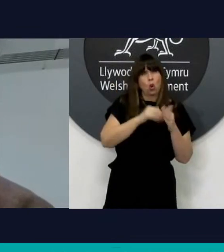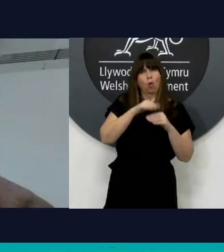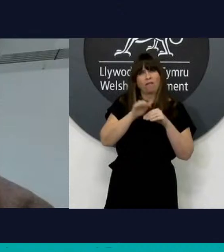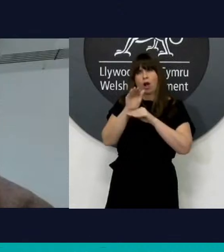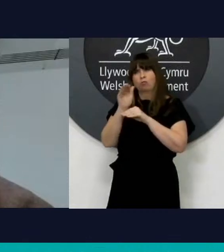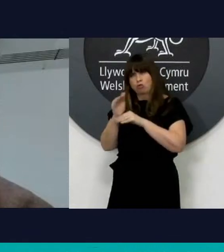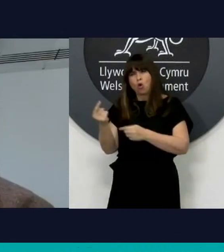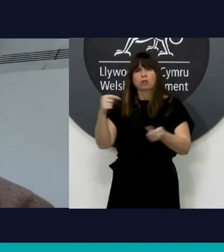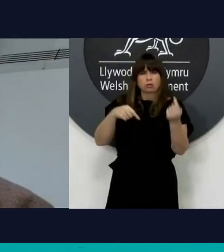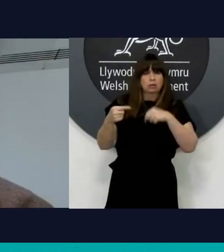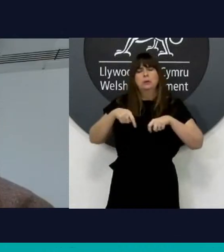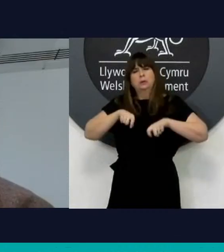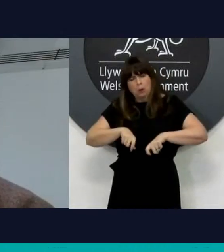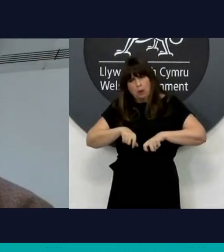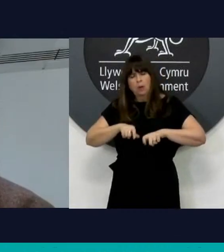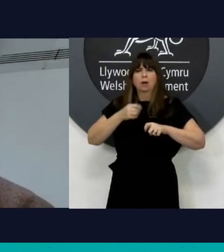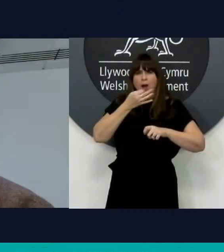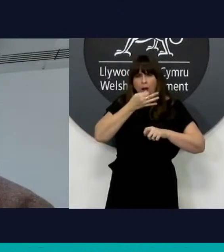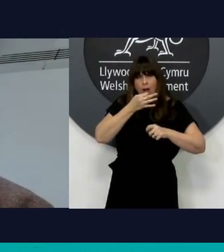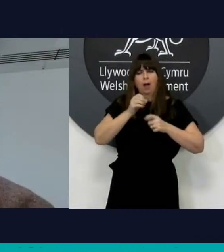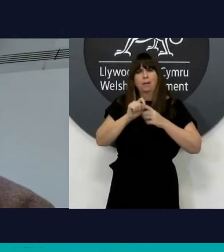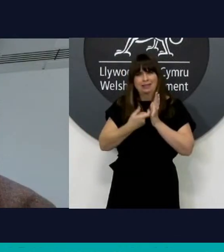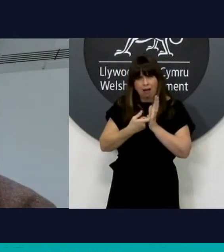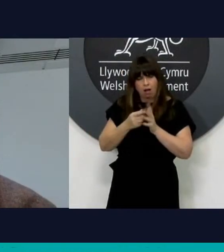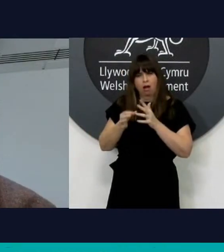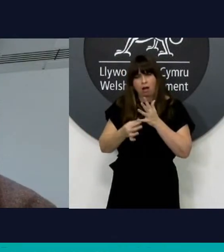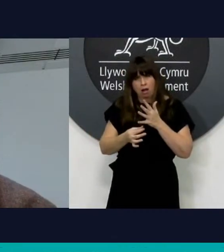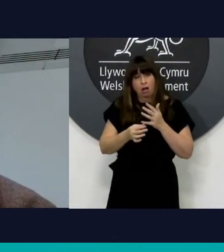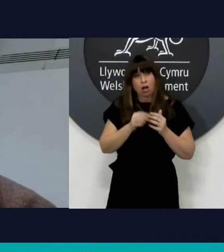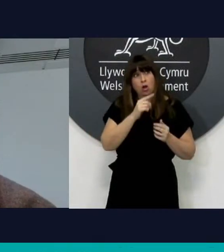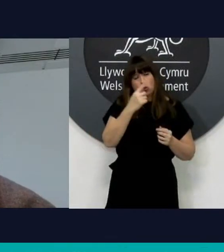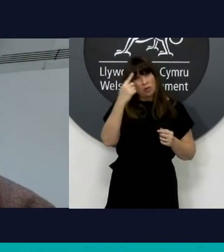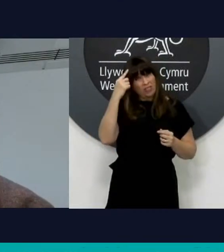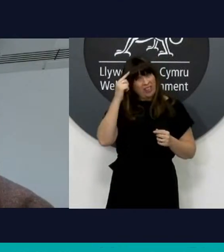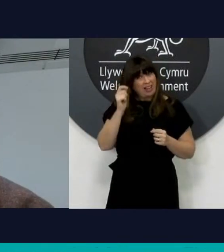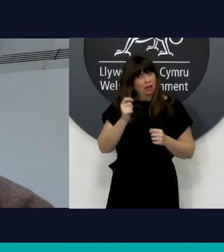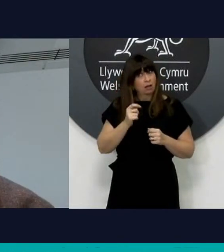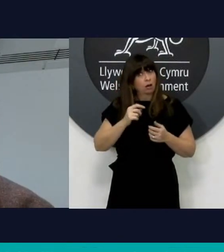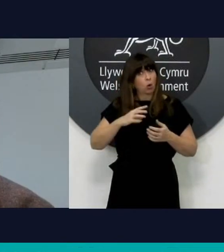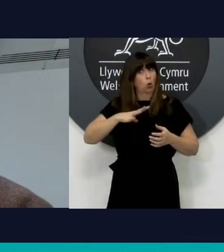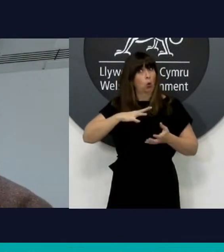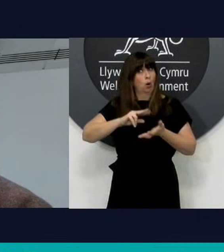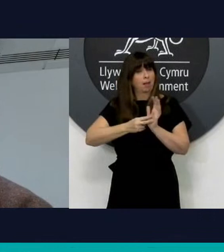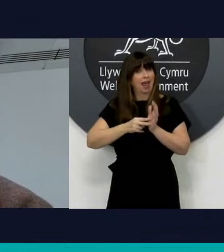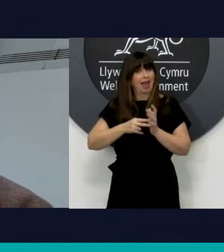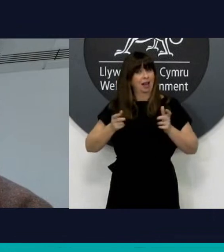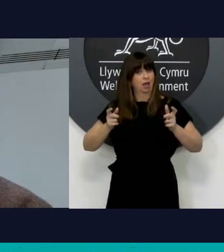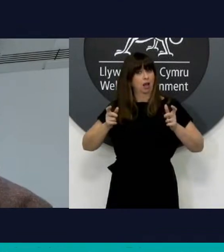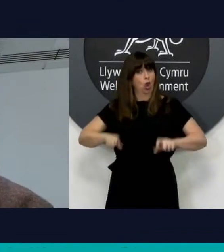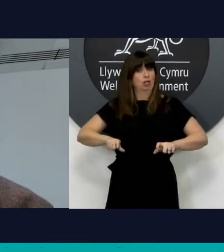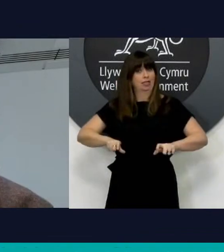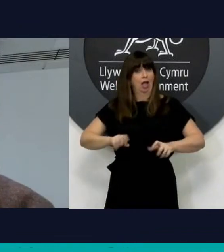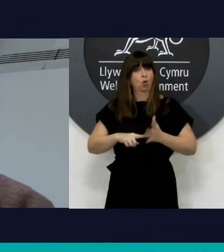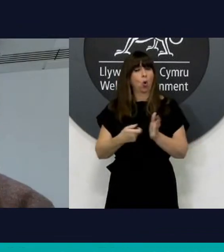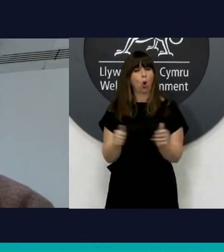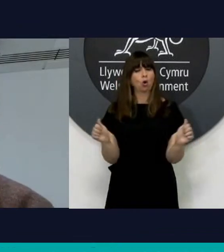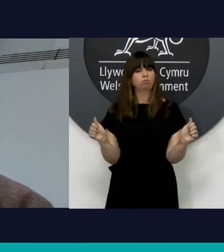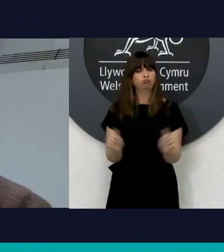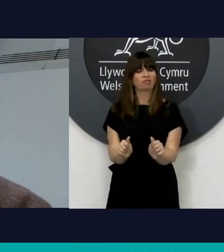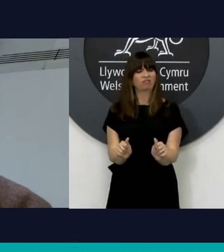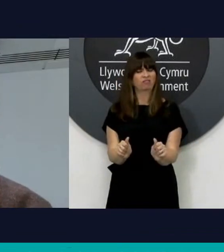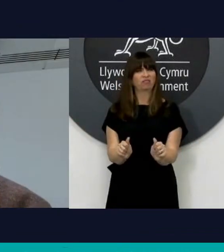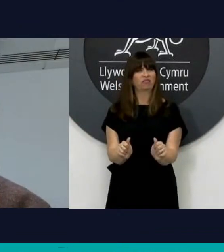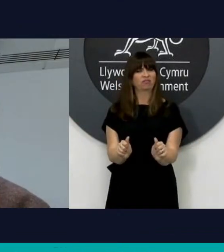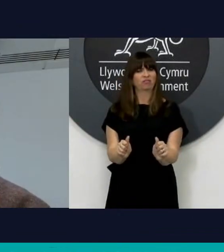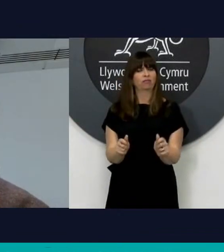are you considering measures that we would call lockdown or firebreak or circuit break or any of those terms